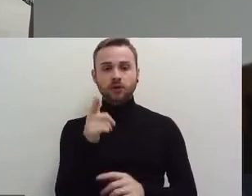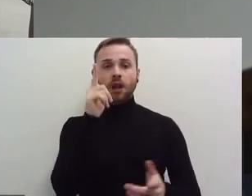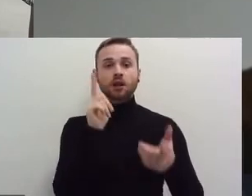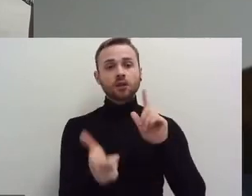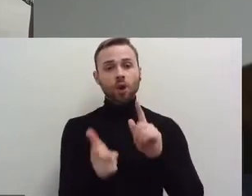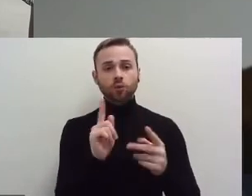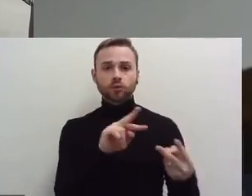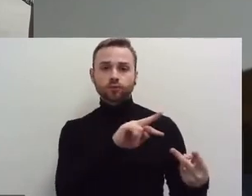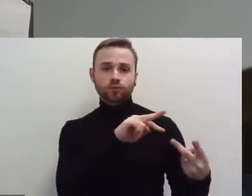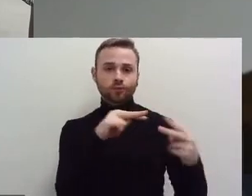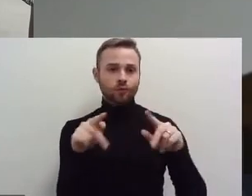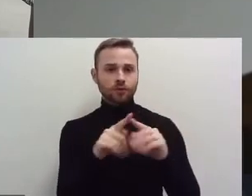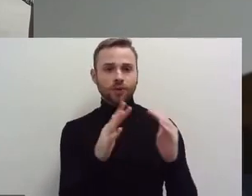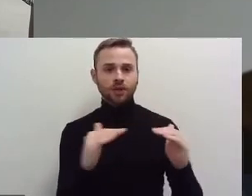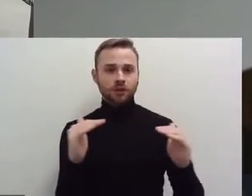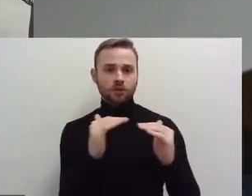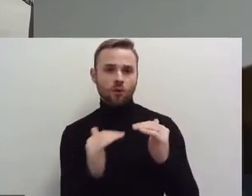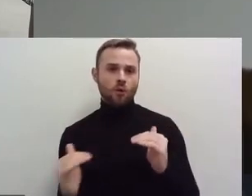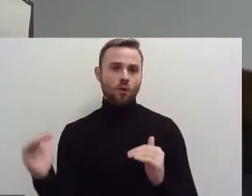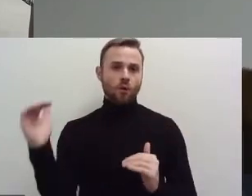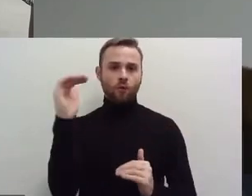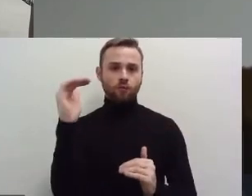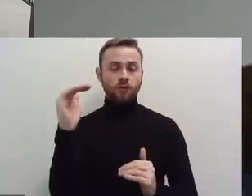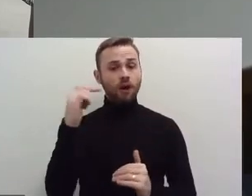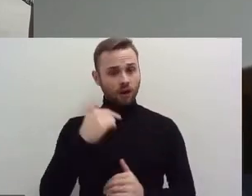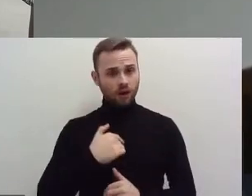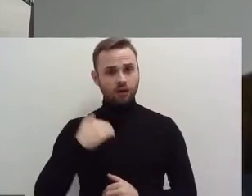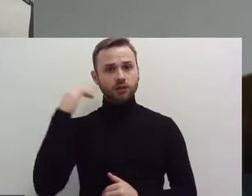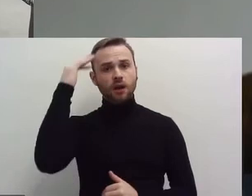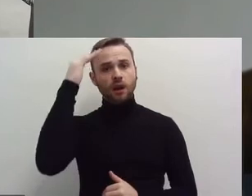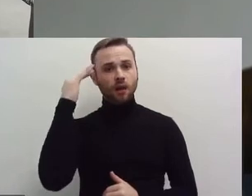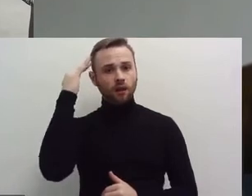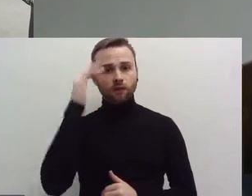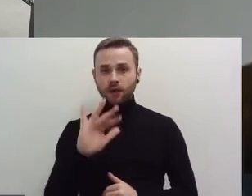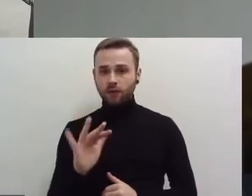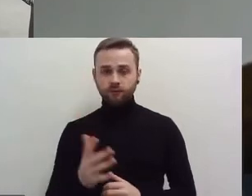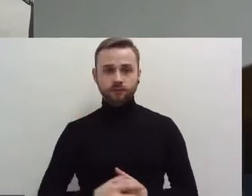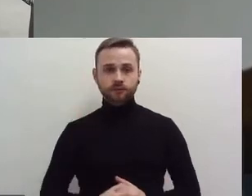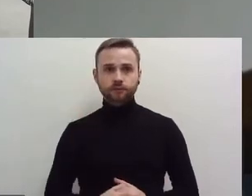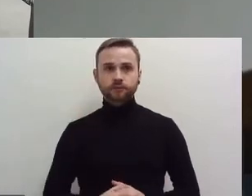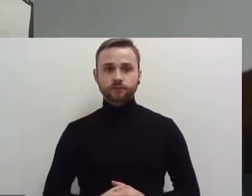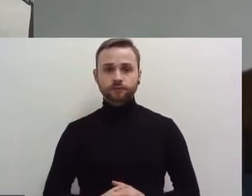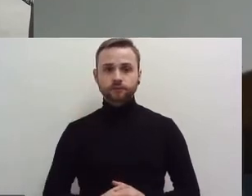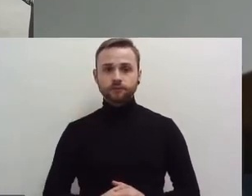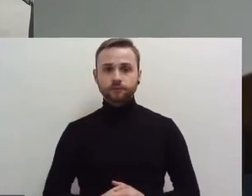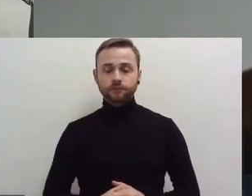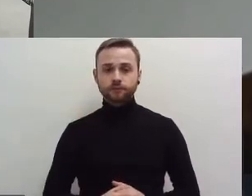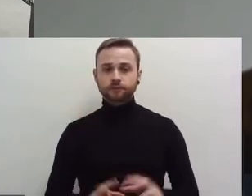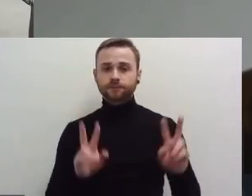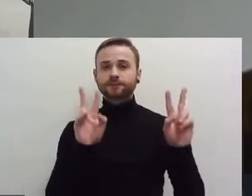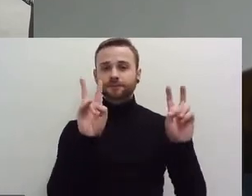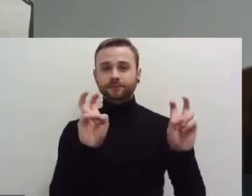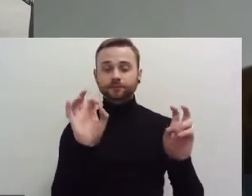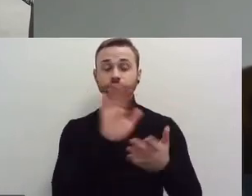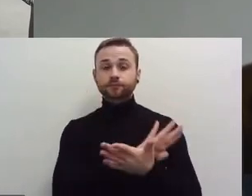bring back the focus of the sustainable development goals and climate action to the collective level. We need to shift focus from the individual level to the collective